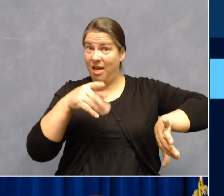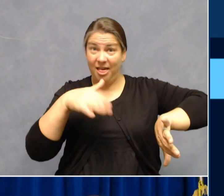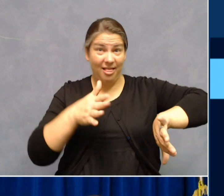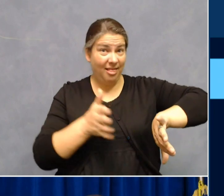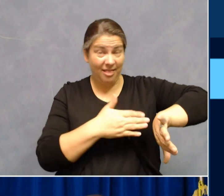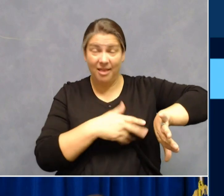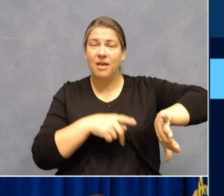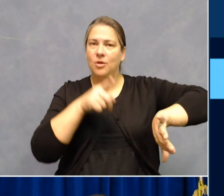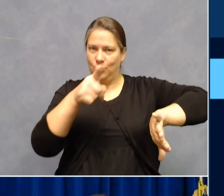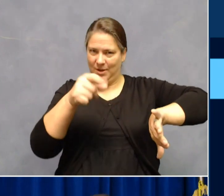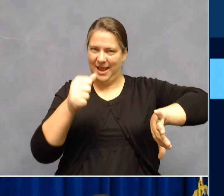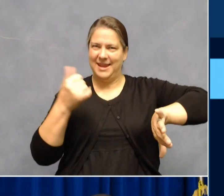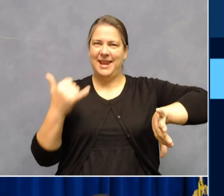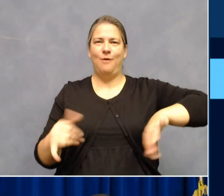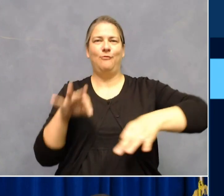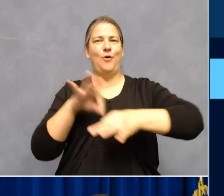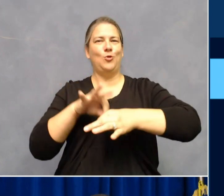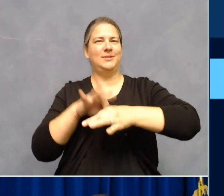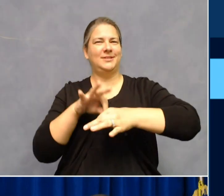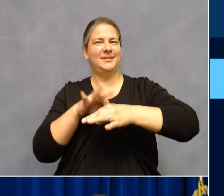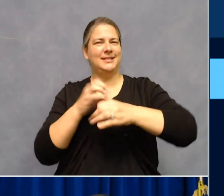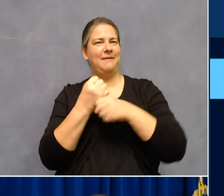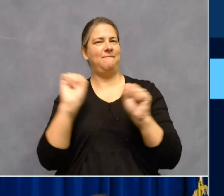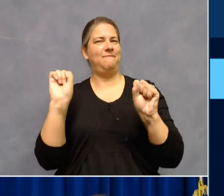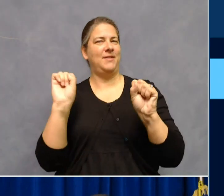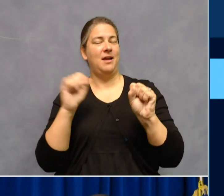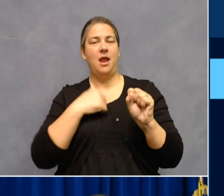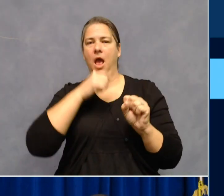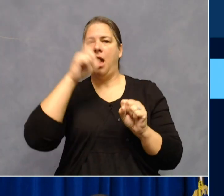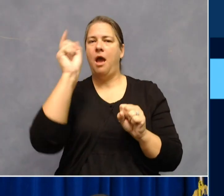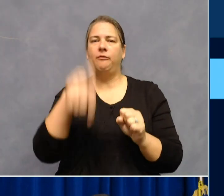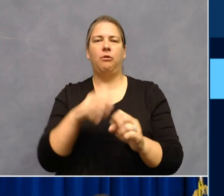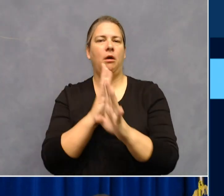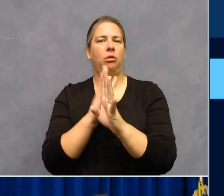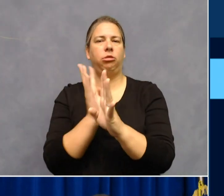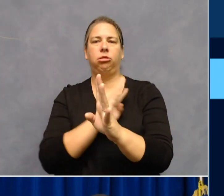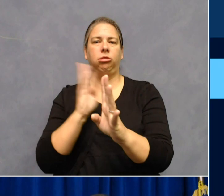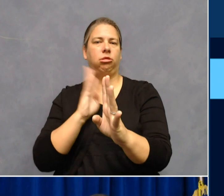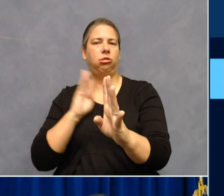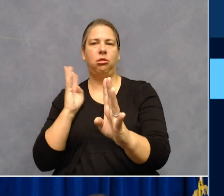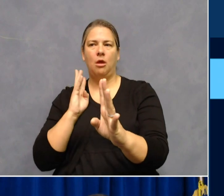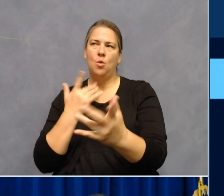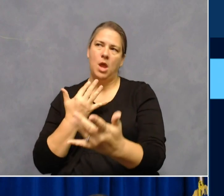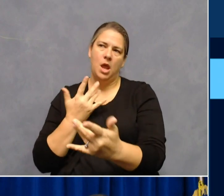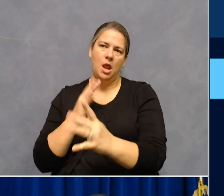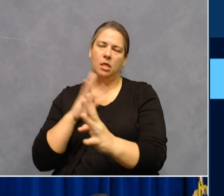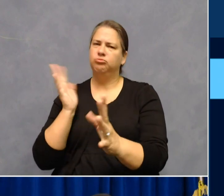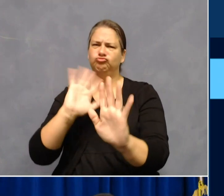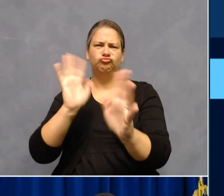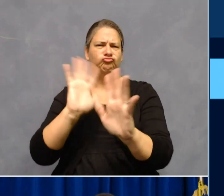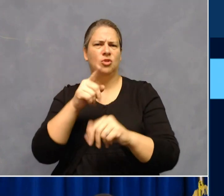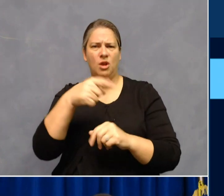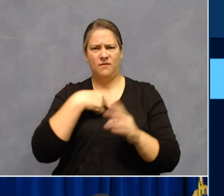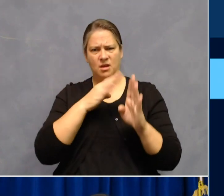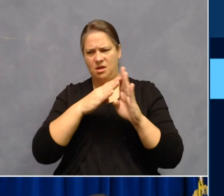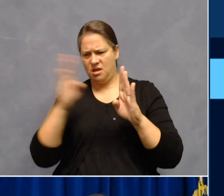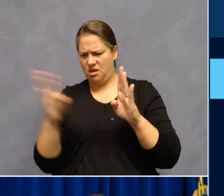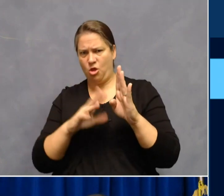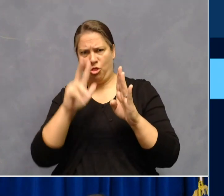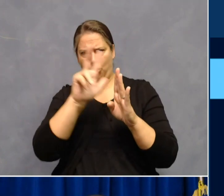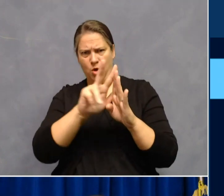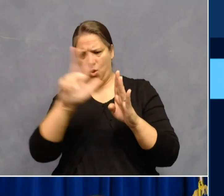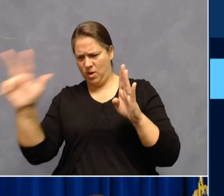So again, I would encourage you, don't wait until Election Day. Find a time that is convenient for you, that you believe there will be